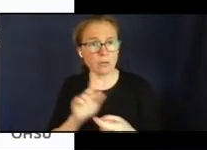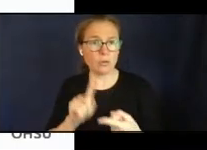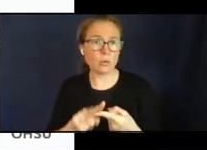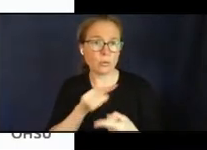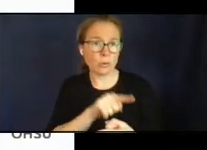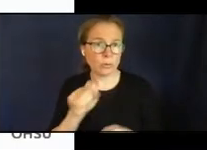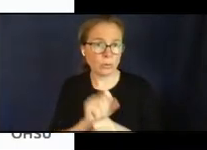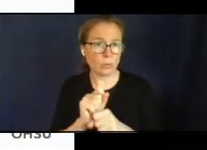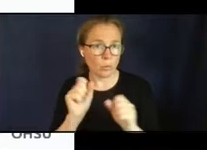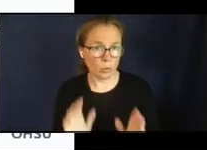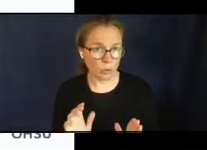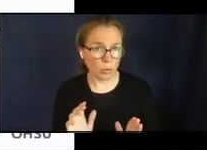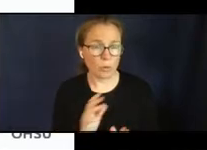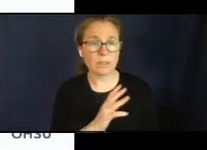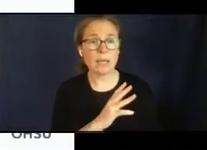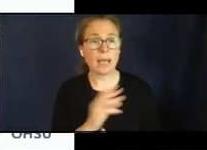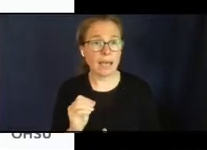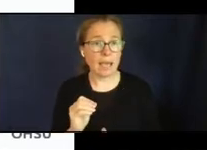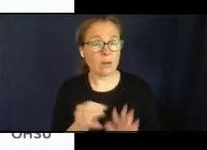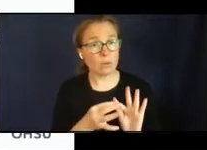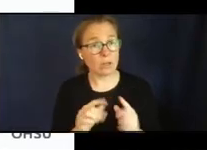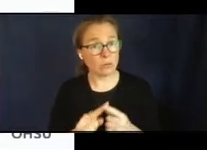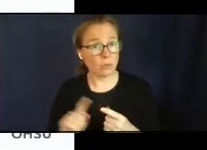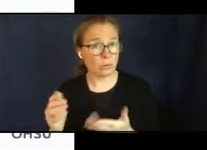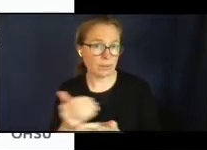with regard to these salaries, it looks like it has